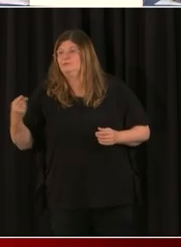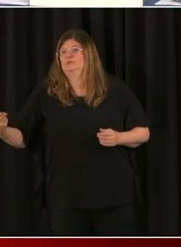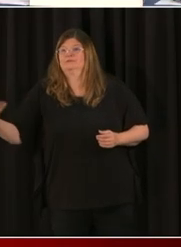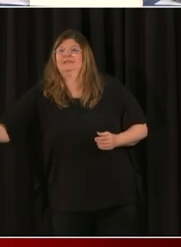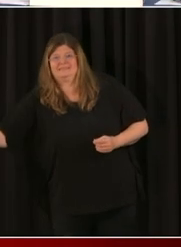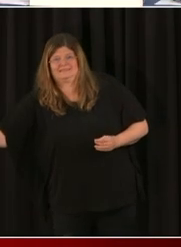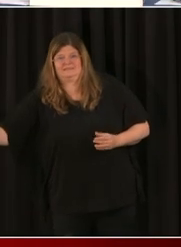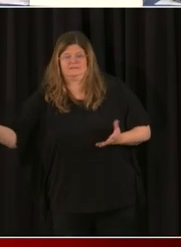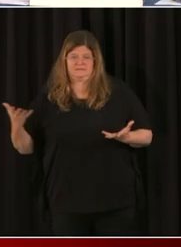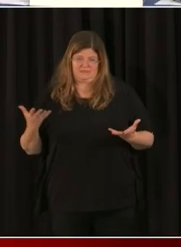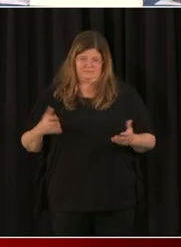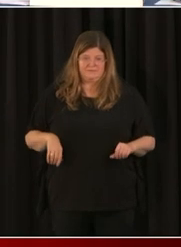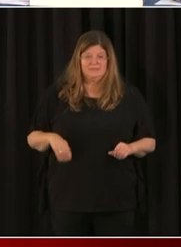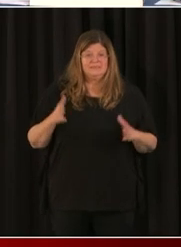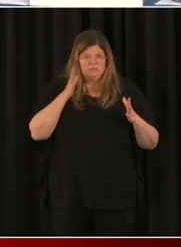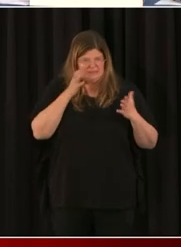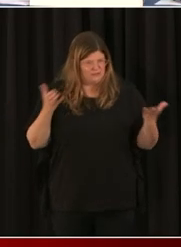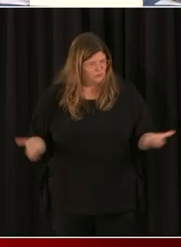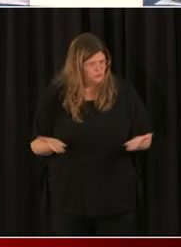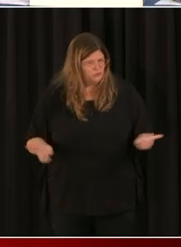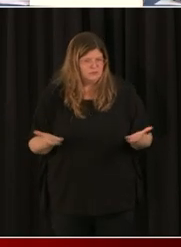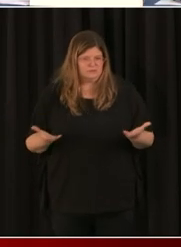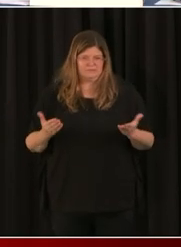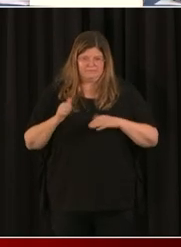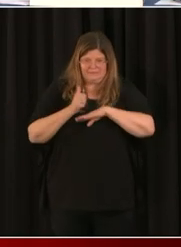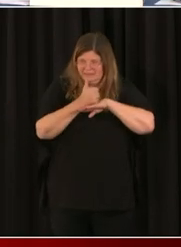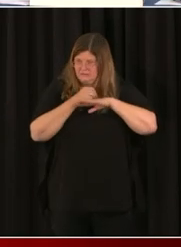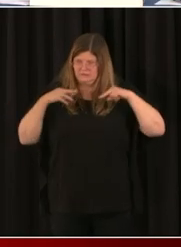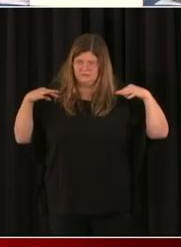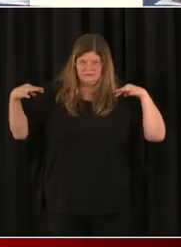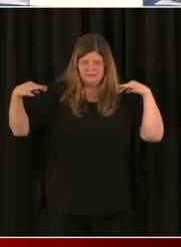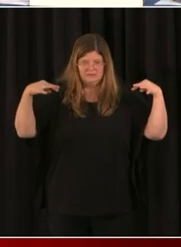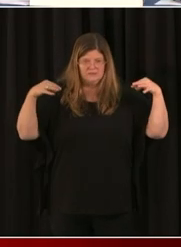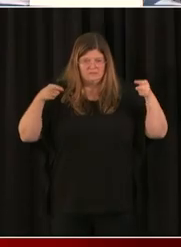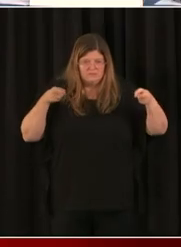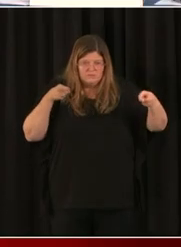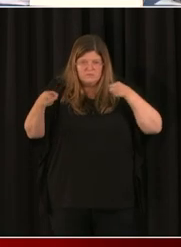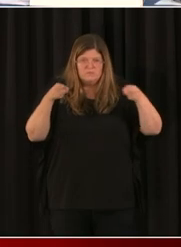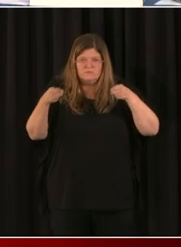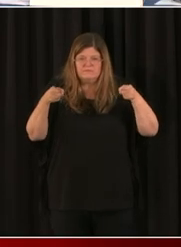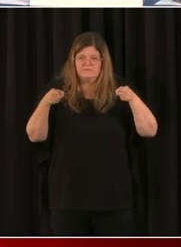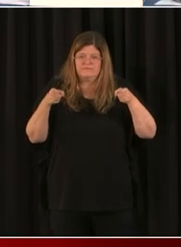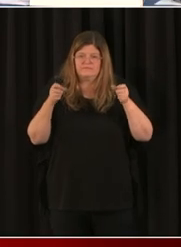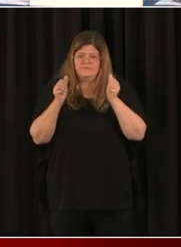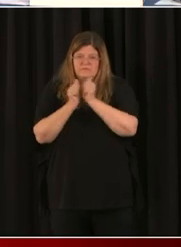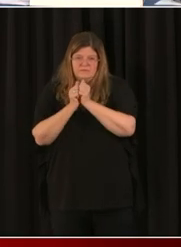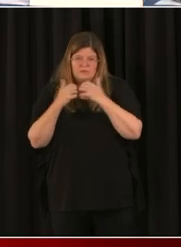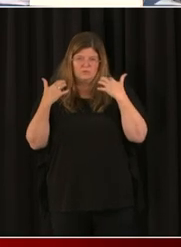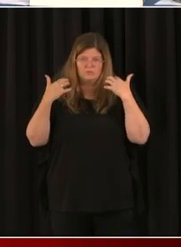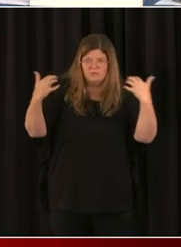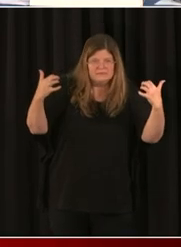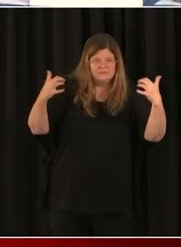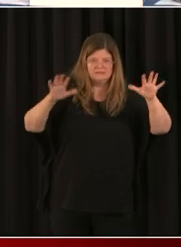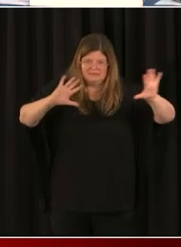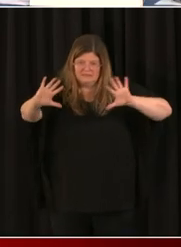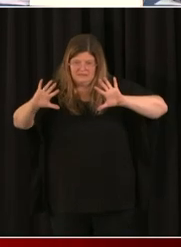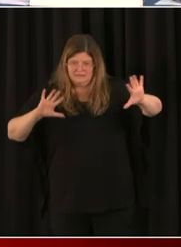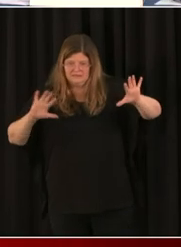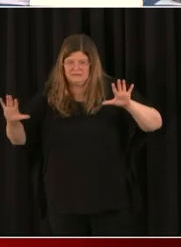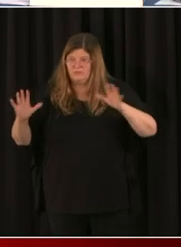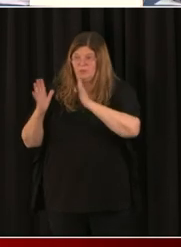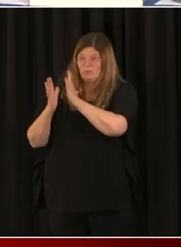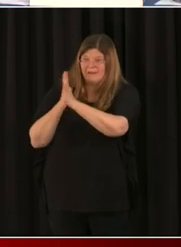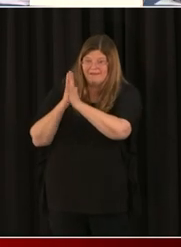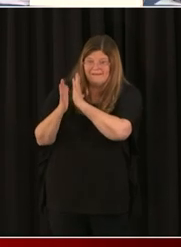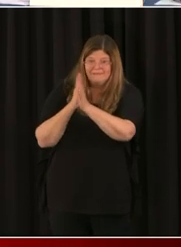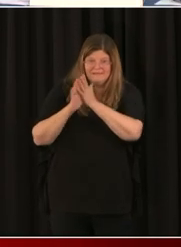They will be here. They will be deployed to assist us with crowd management as well as traffic control in our nation's capital. That